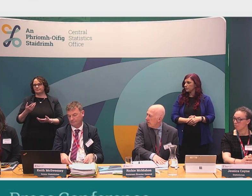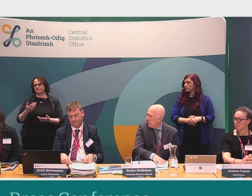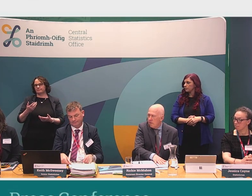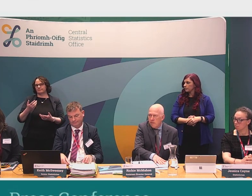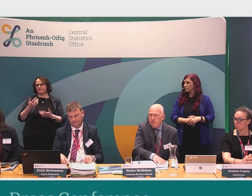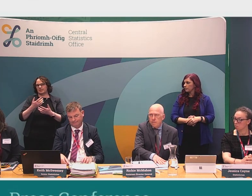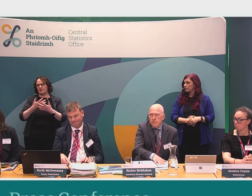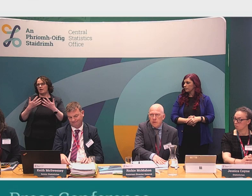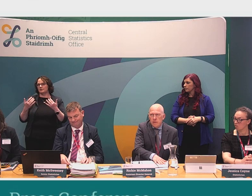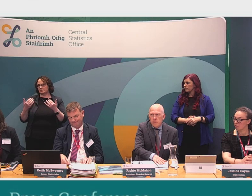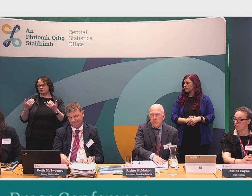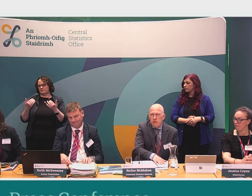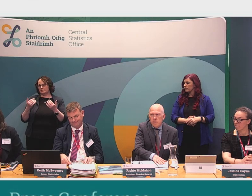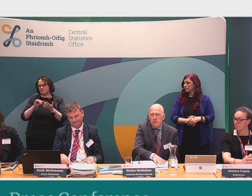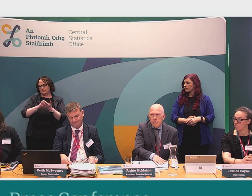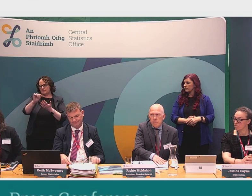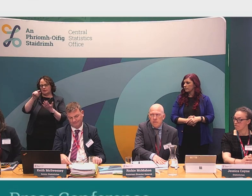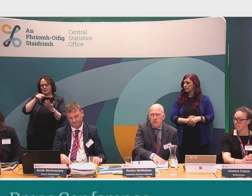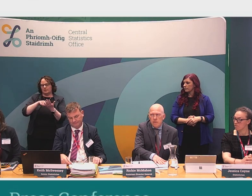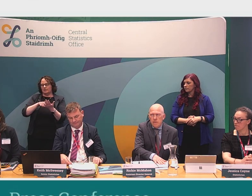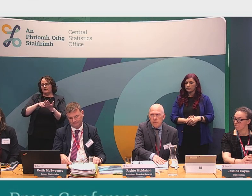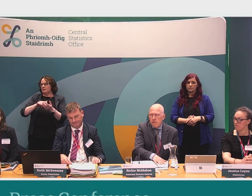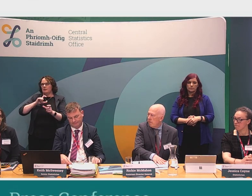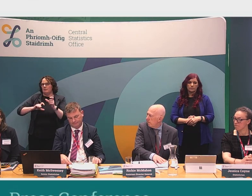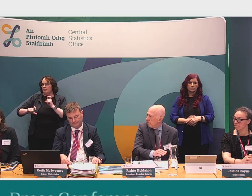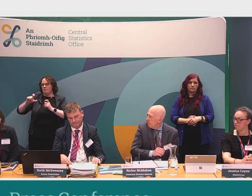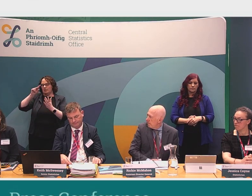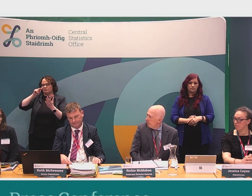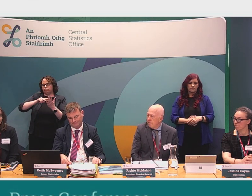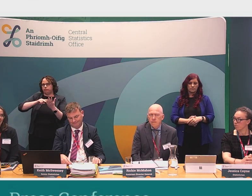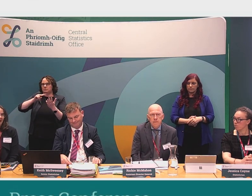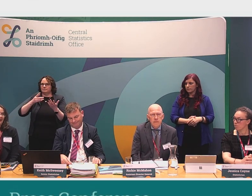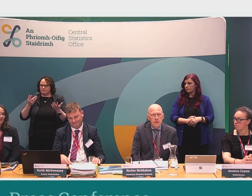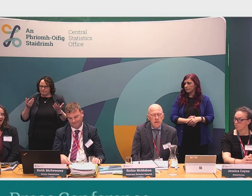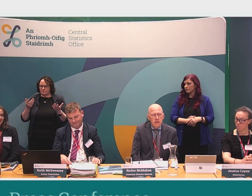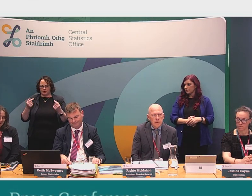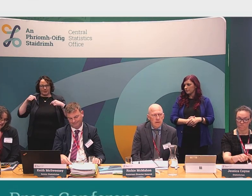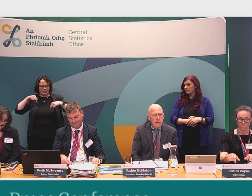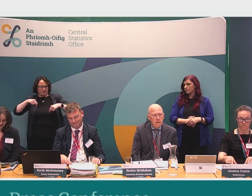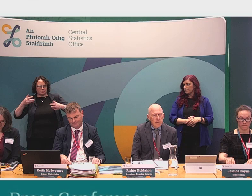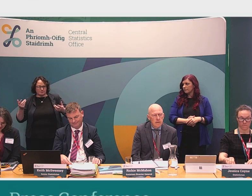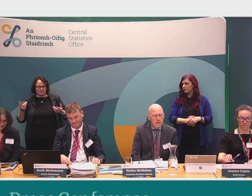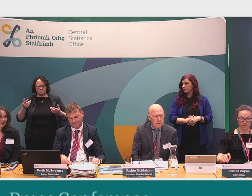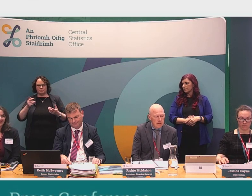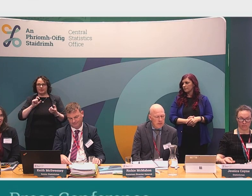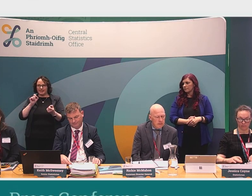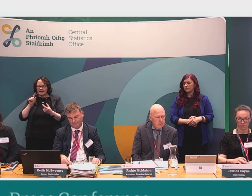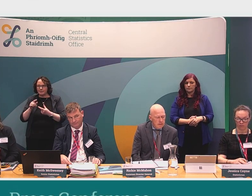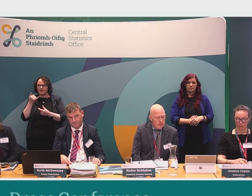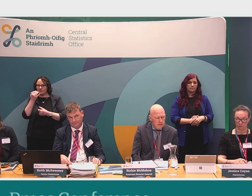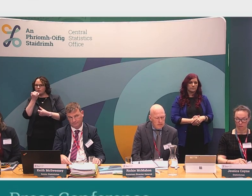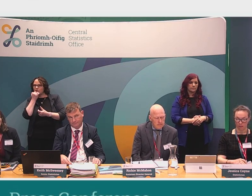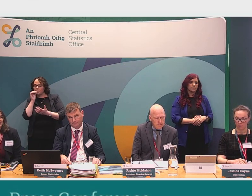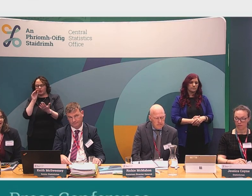Like, this is uncomfortable reading, I understand. And look, we're here. I have my email and phone number there. Like, we're here to